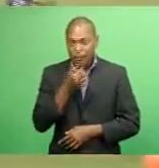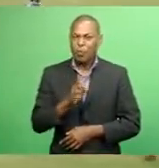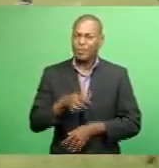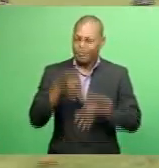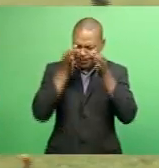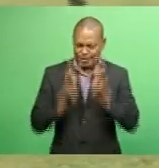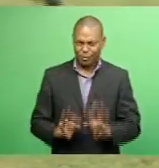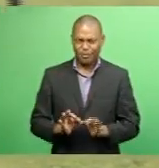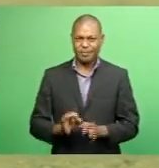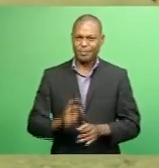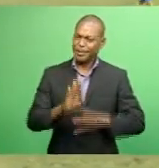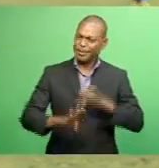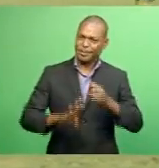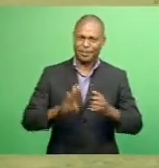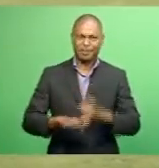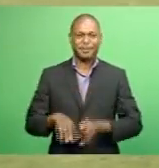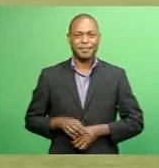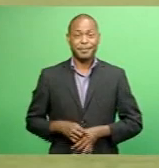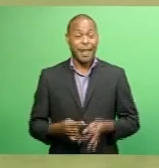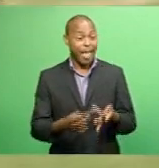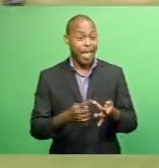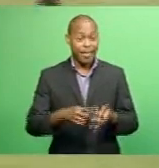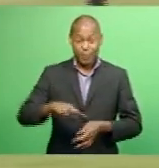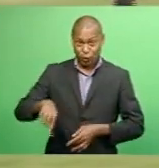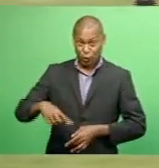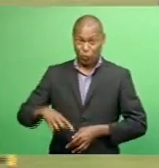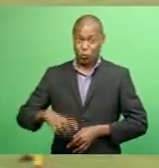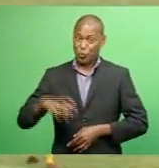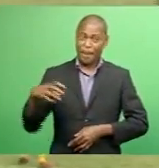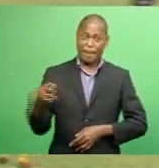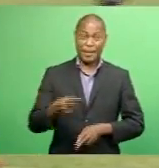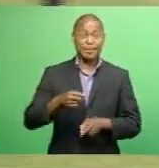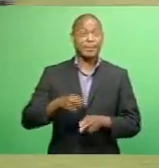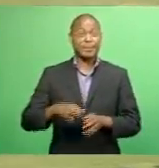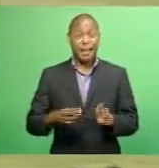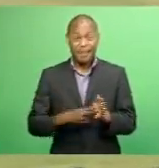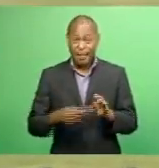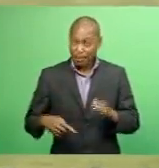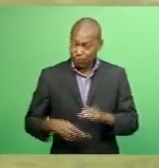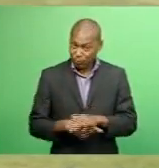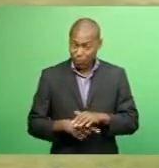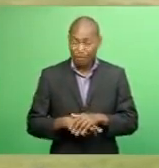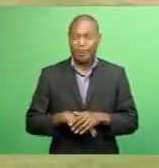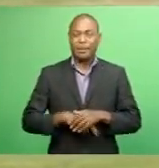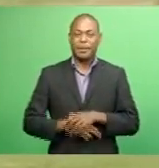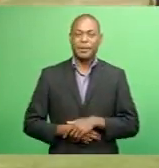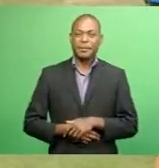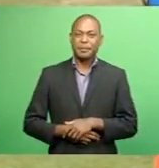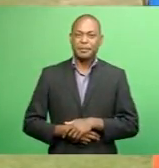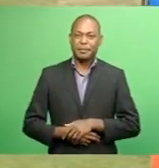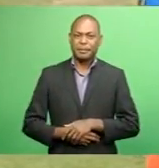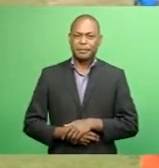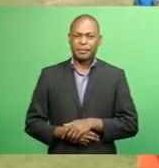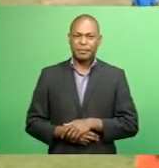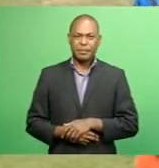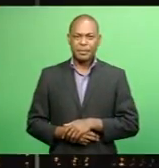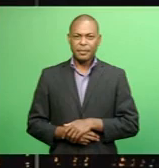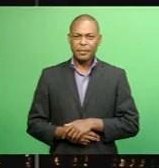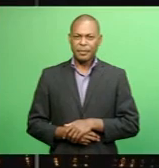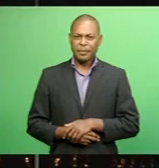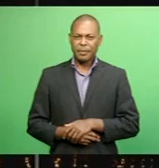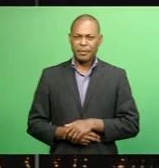in other matches, Suva defeated Navua 1-0 and Nadi outclassed Lautoka 2-0. Tali Materukula, FBC